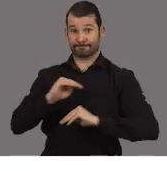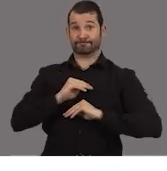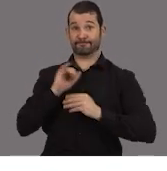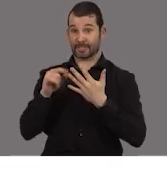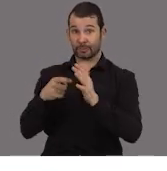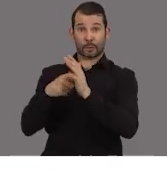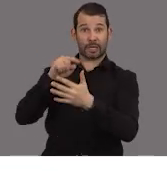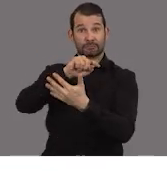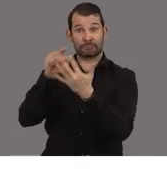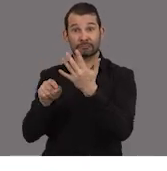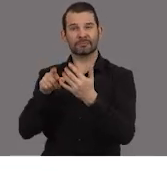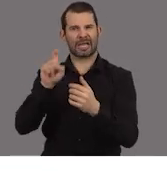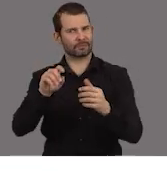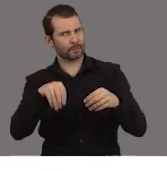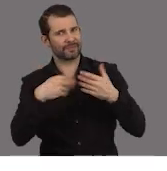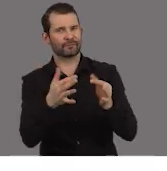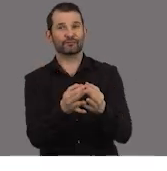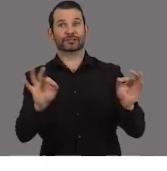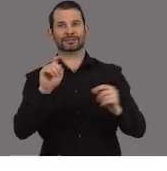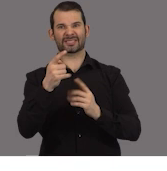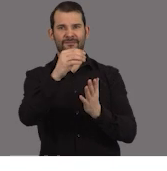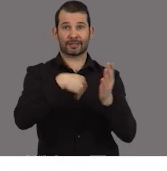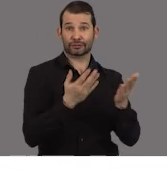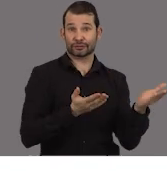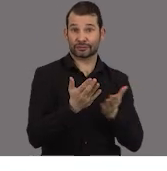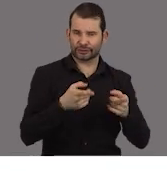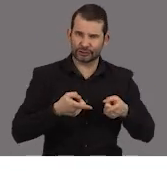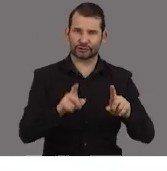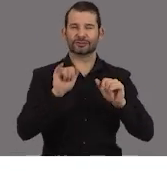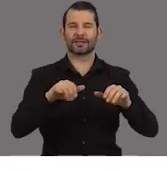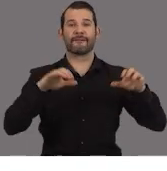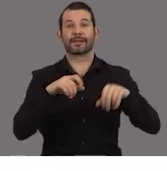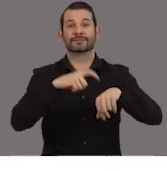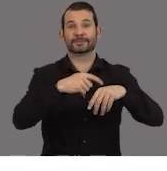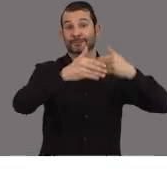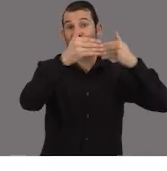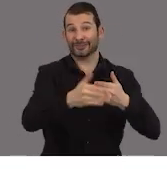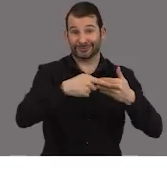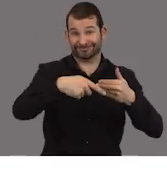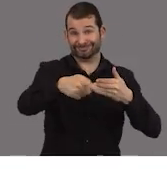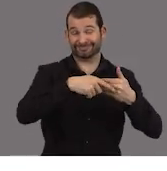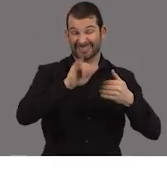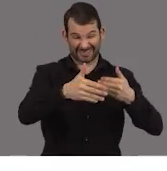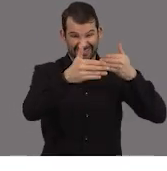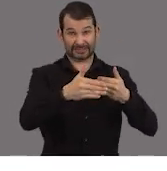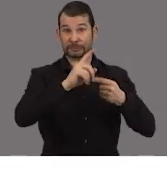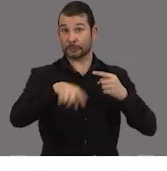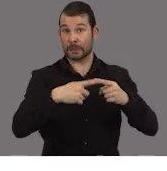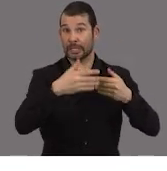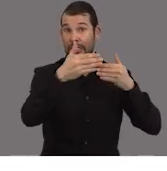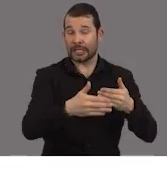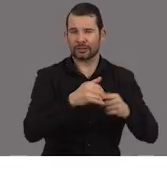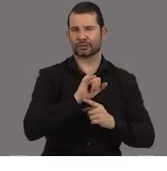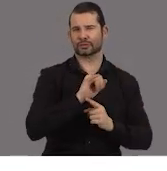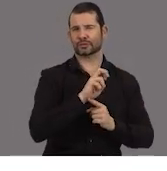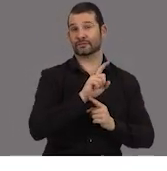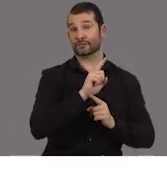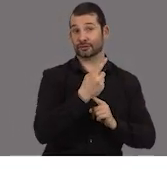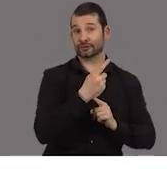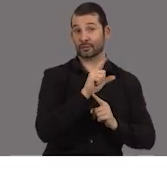met, you'll have to provide free tax filing services during the activity period. The period is from June